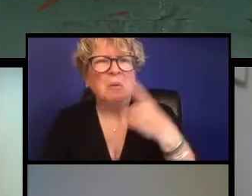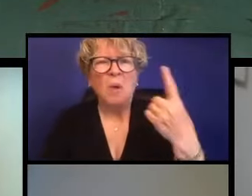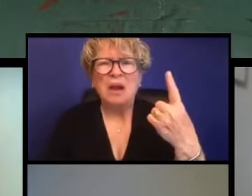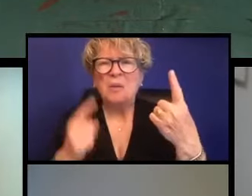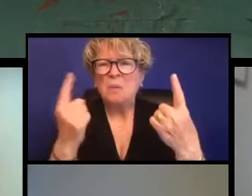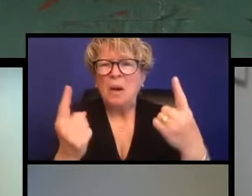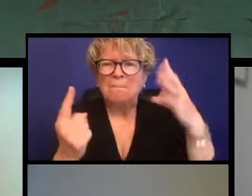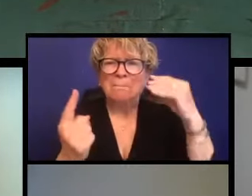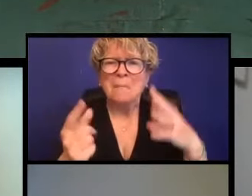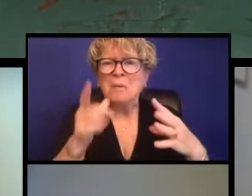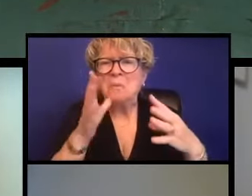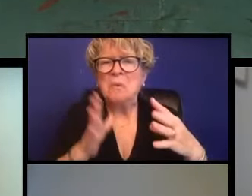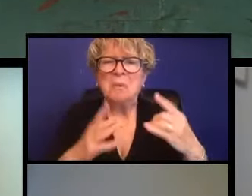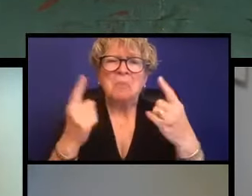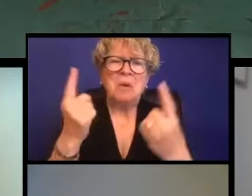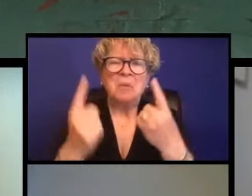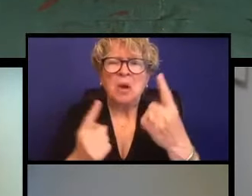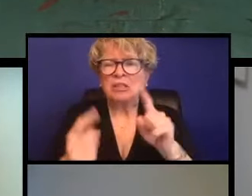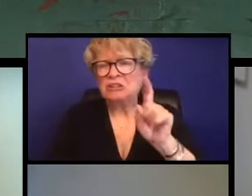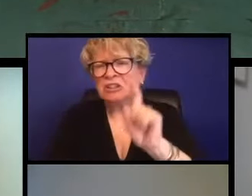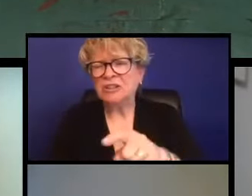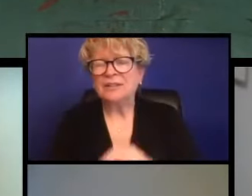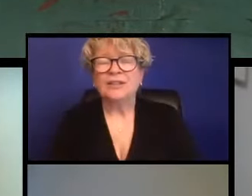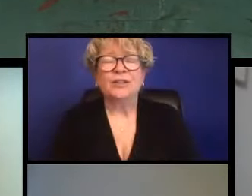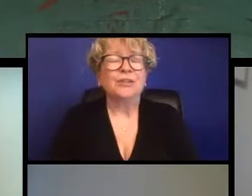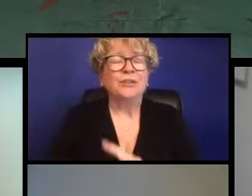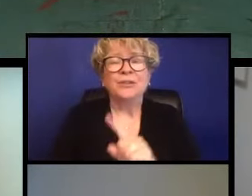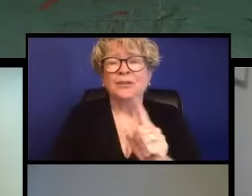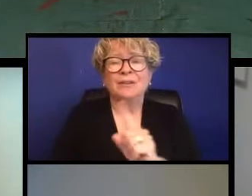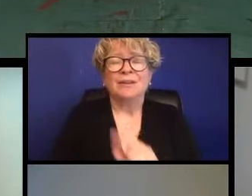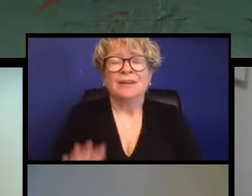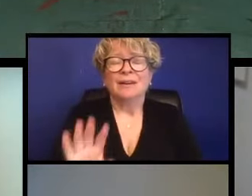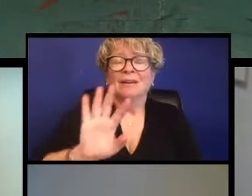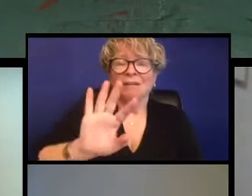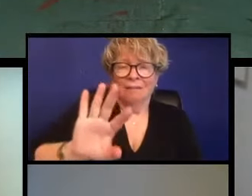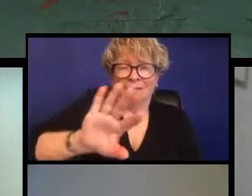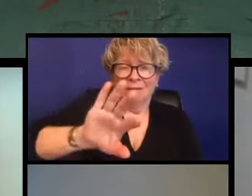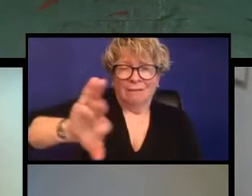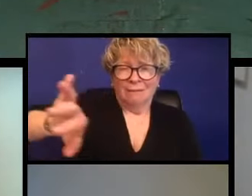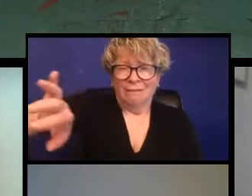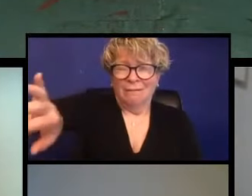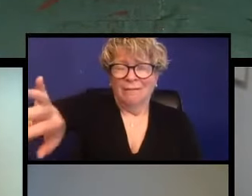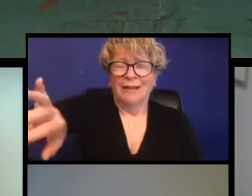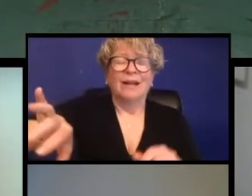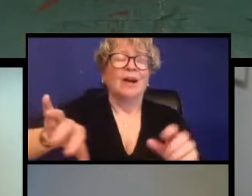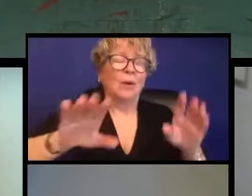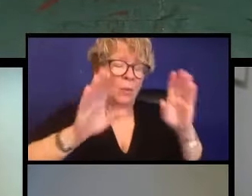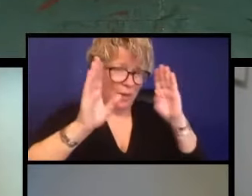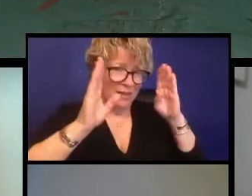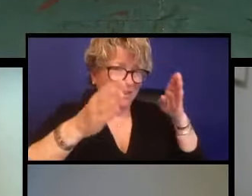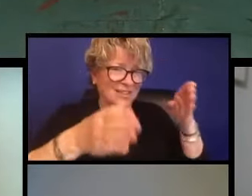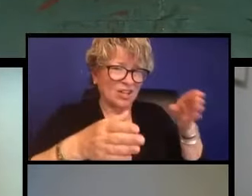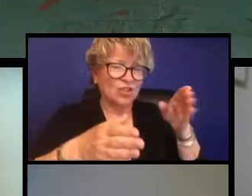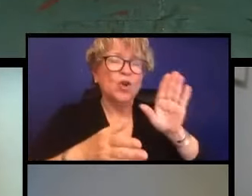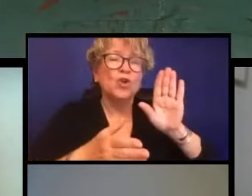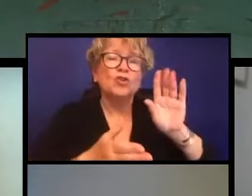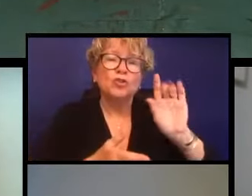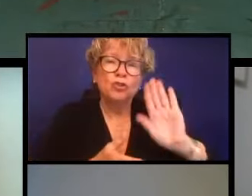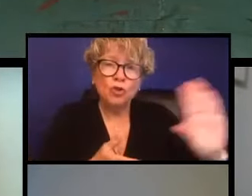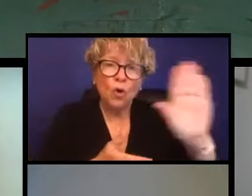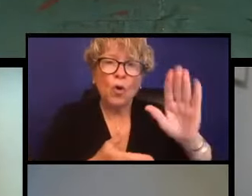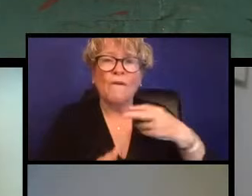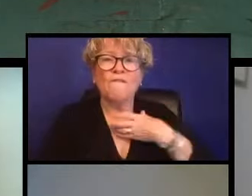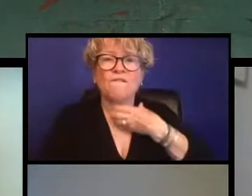And so we spend a lot of time sort of building writers back up and saying, no, your voice matters. What you're trying to